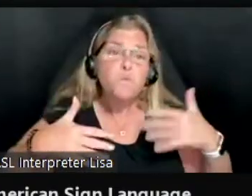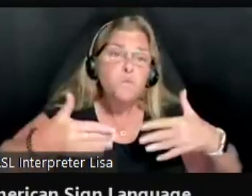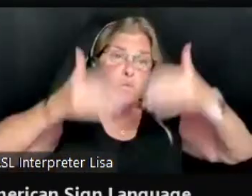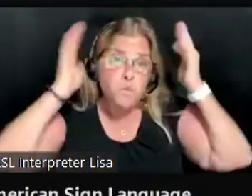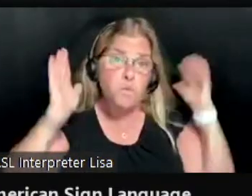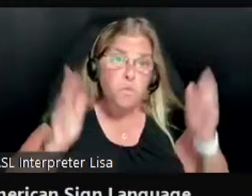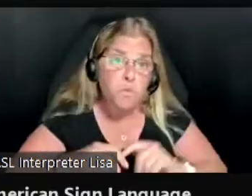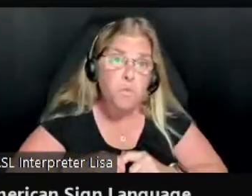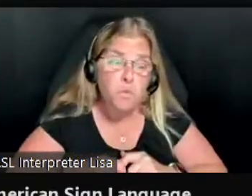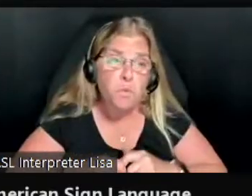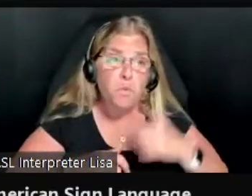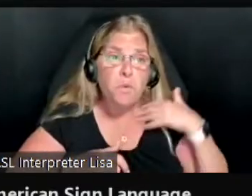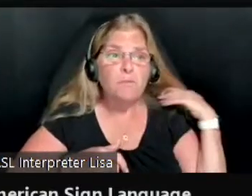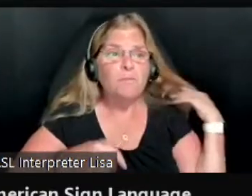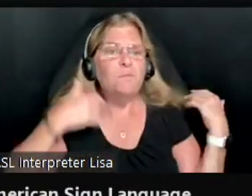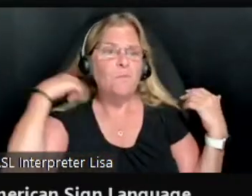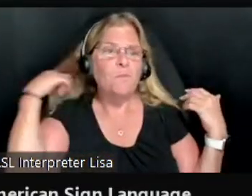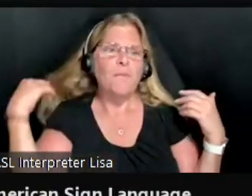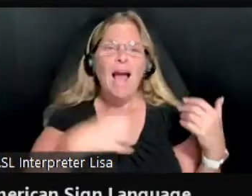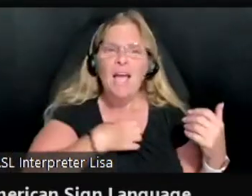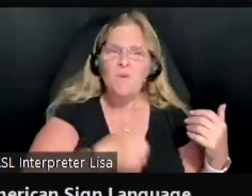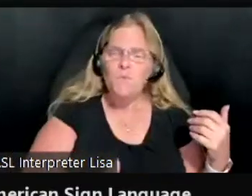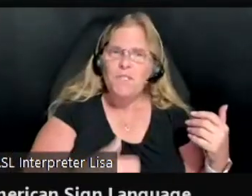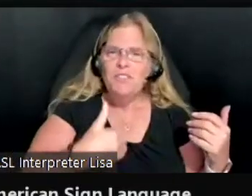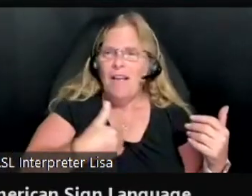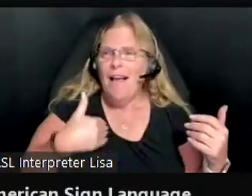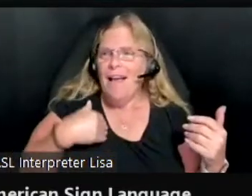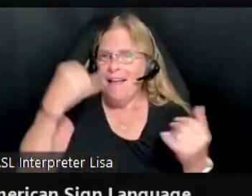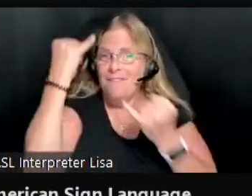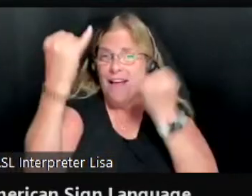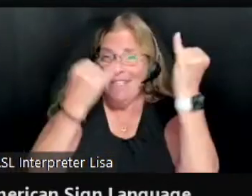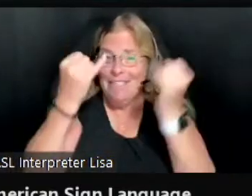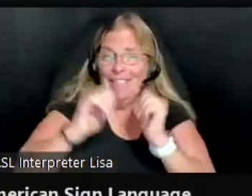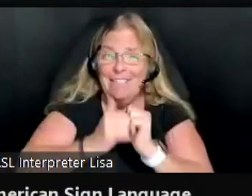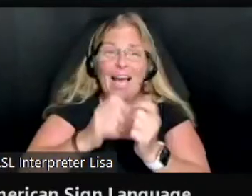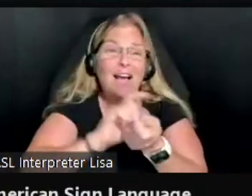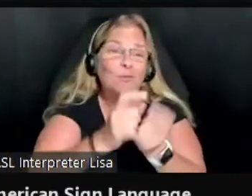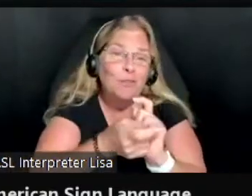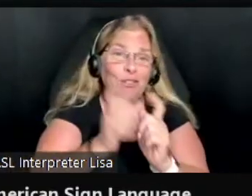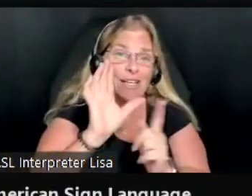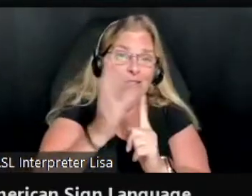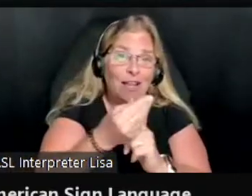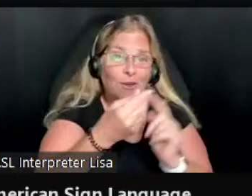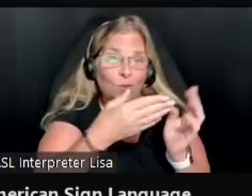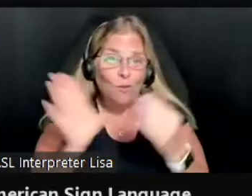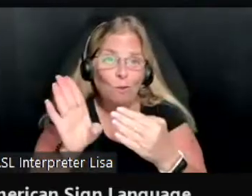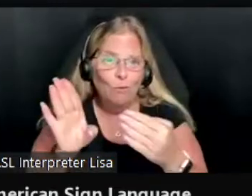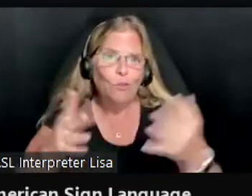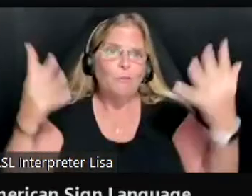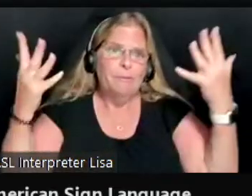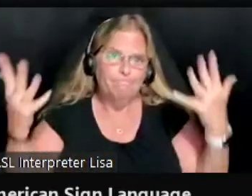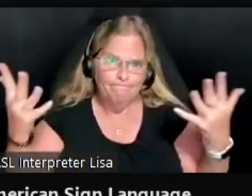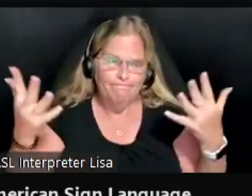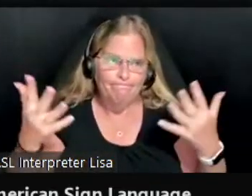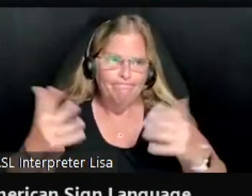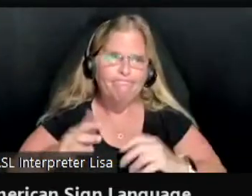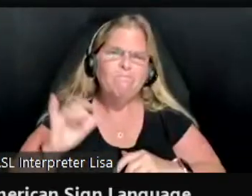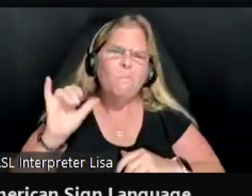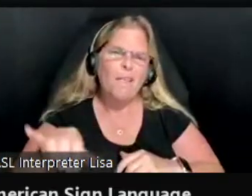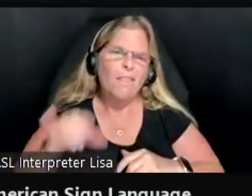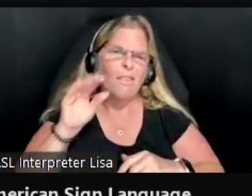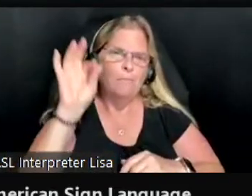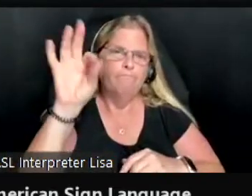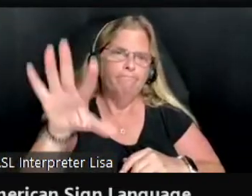And I wish I had some bright ideas about how to change a culture, but I think that I think that's important. Thank